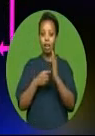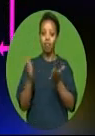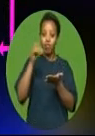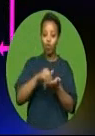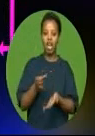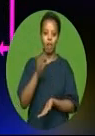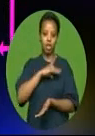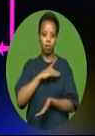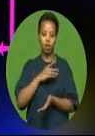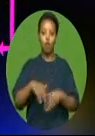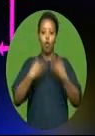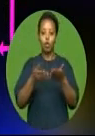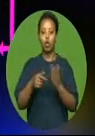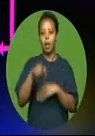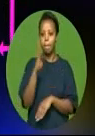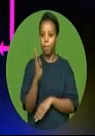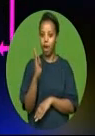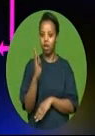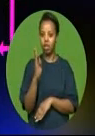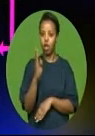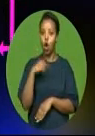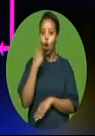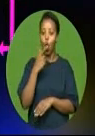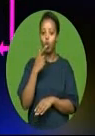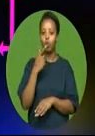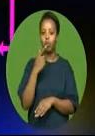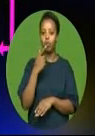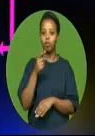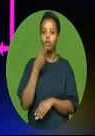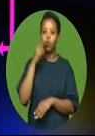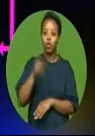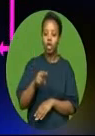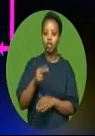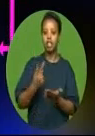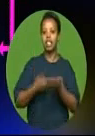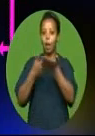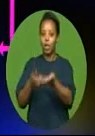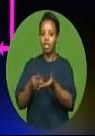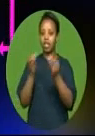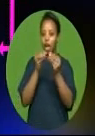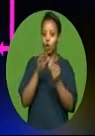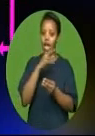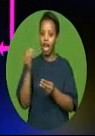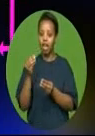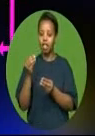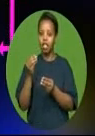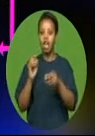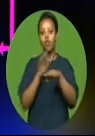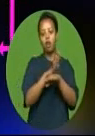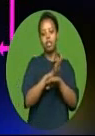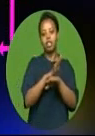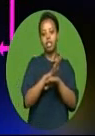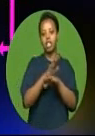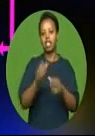reimbursement from issuing bank, who will charge the applicant's account and will remit the